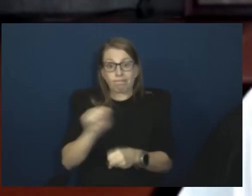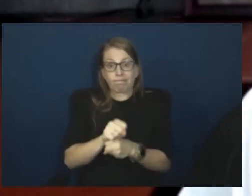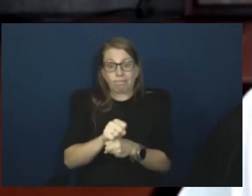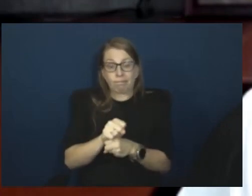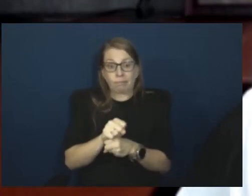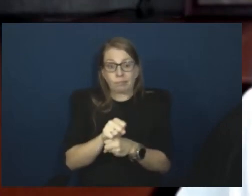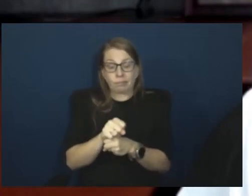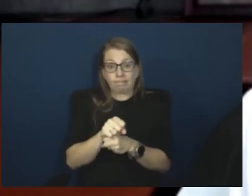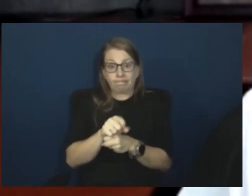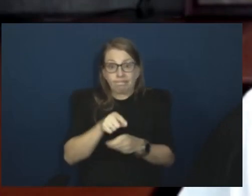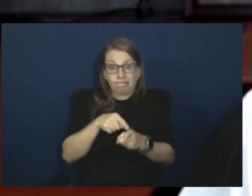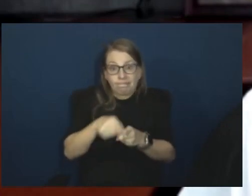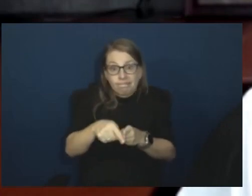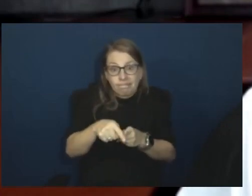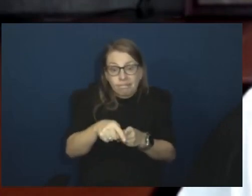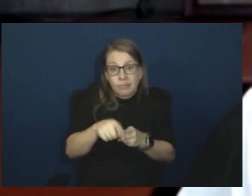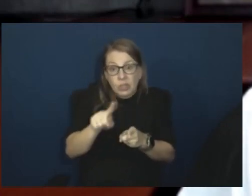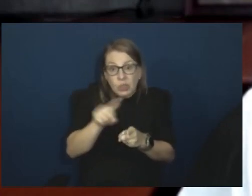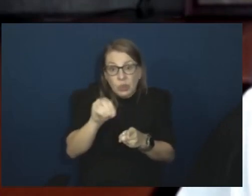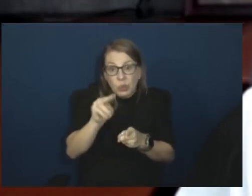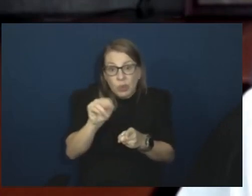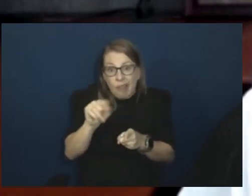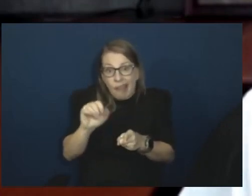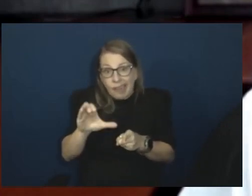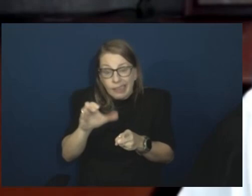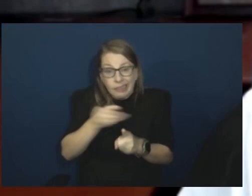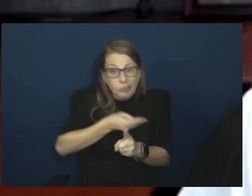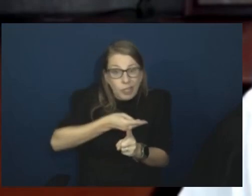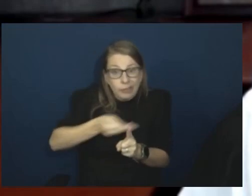realm of zoonotic transmission of